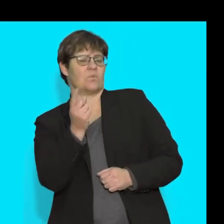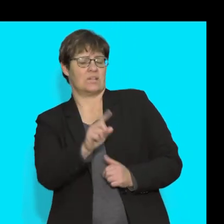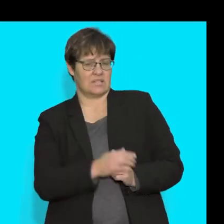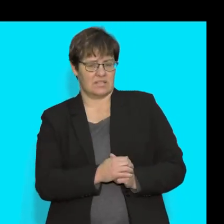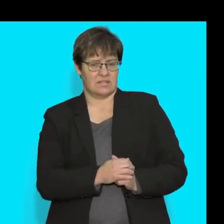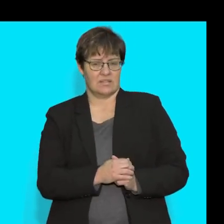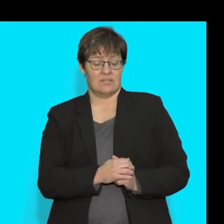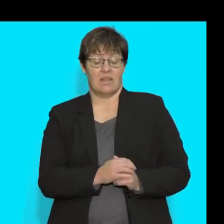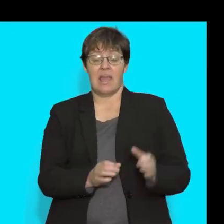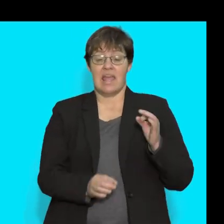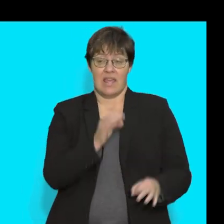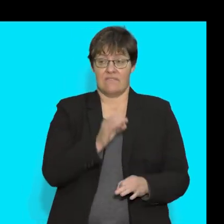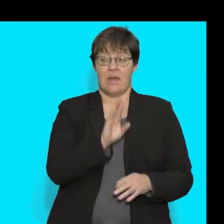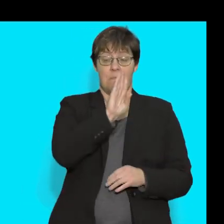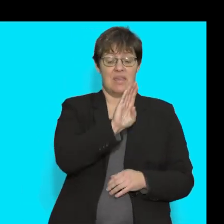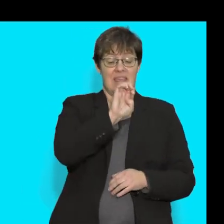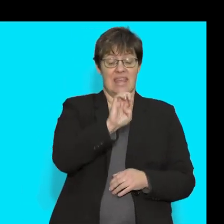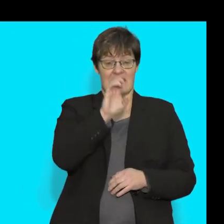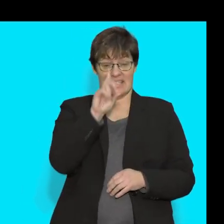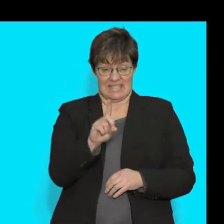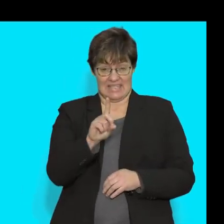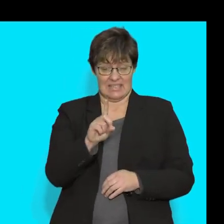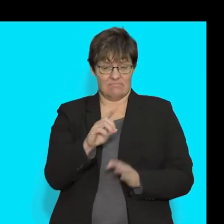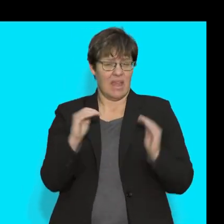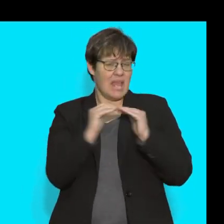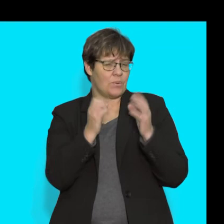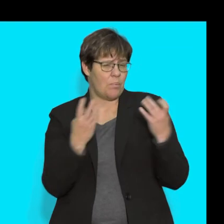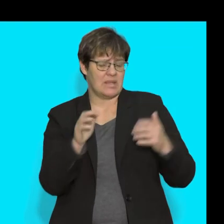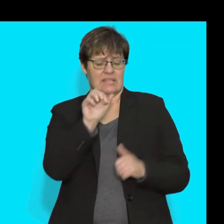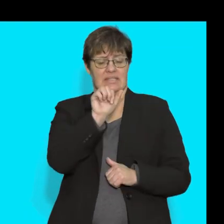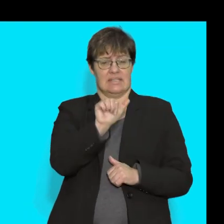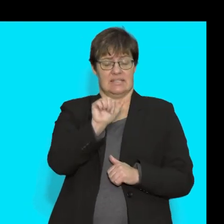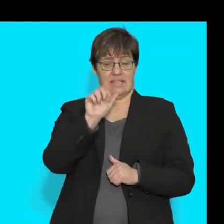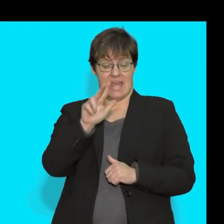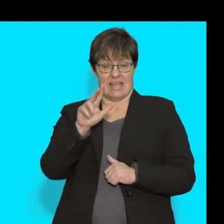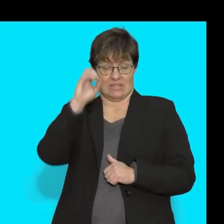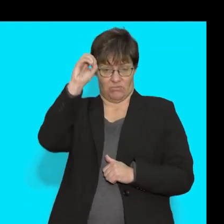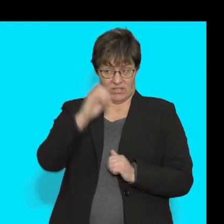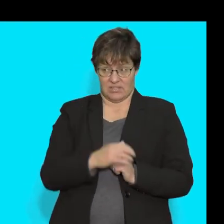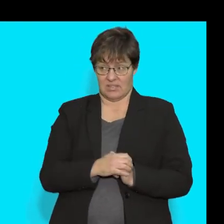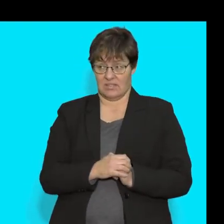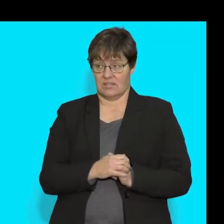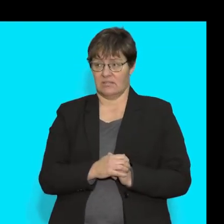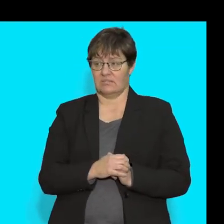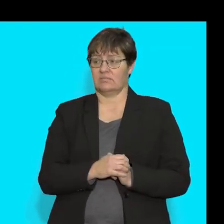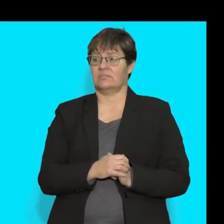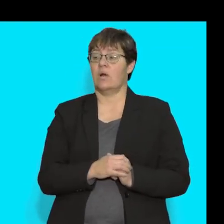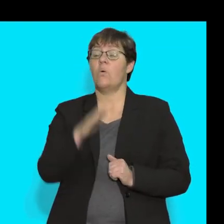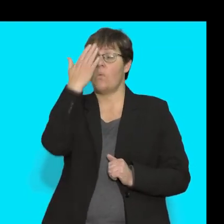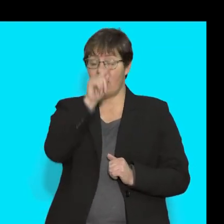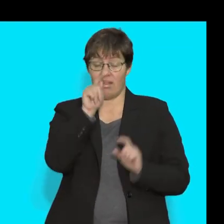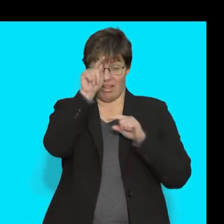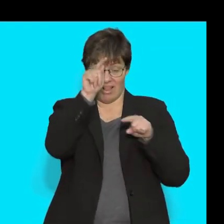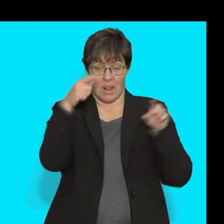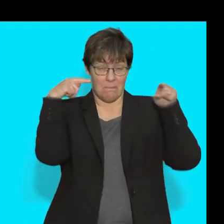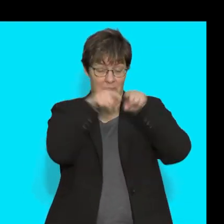if angle BED is 68 degrees, right? I'm quickly gonna fill it in here. And remember, we know that